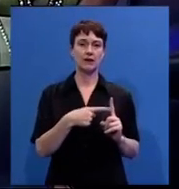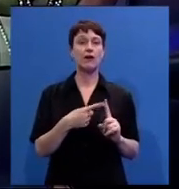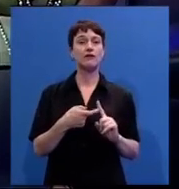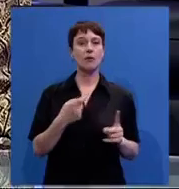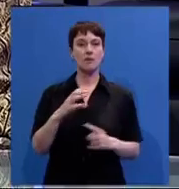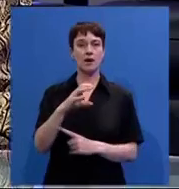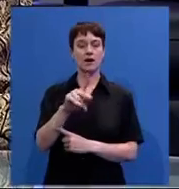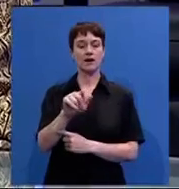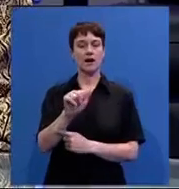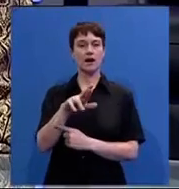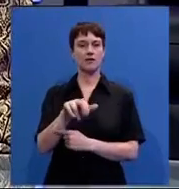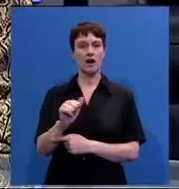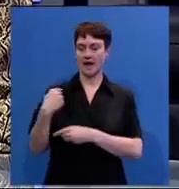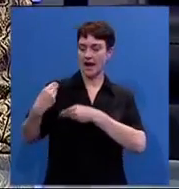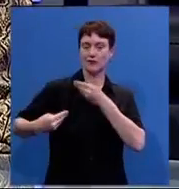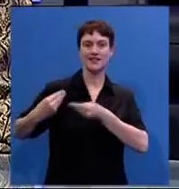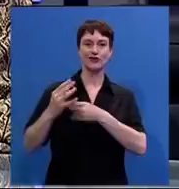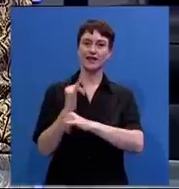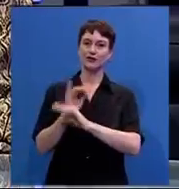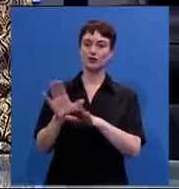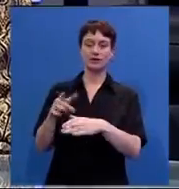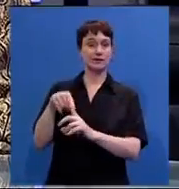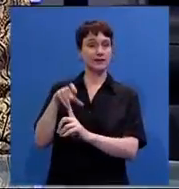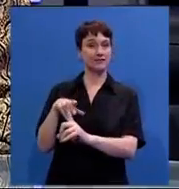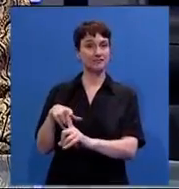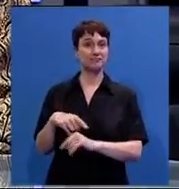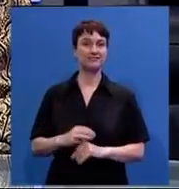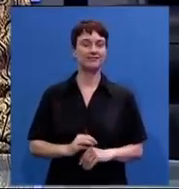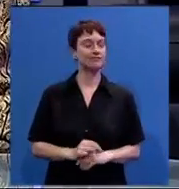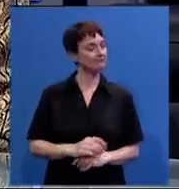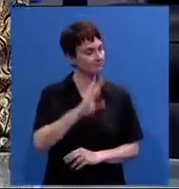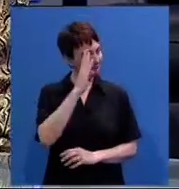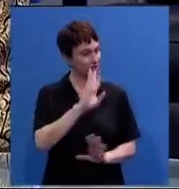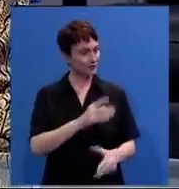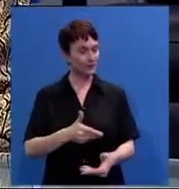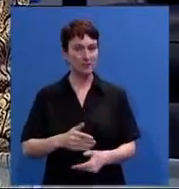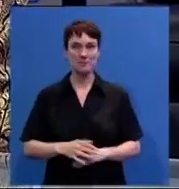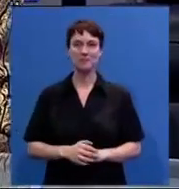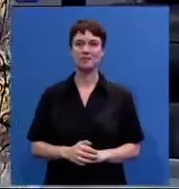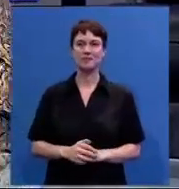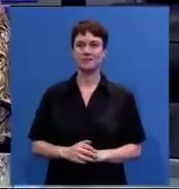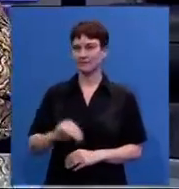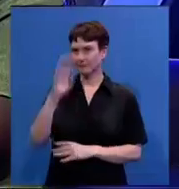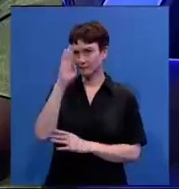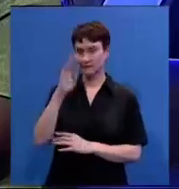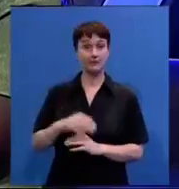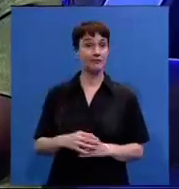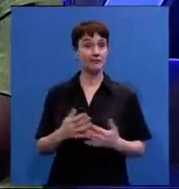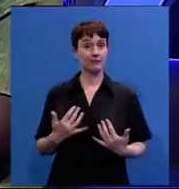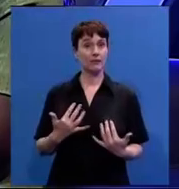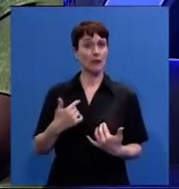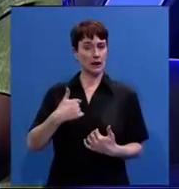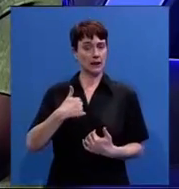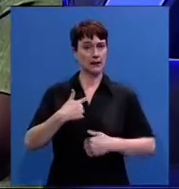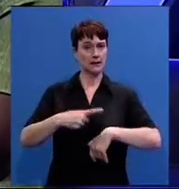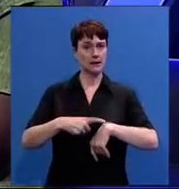Heritage Institute in Pretoria. Good afternoon and welcome. Afternoon. Dr. Namabandu, when we